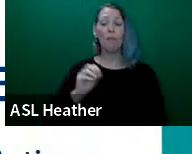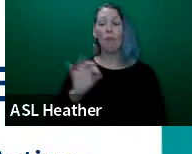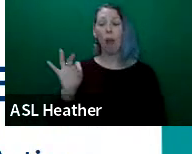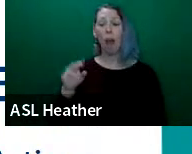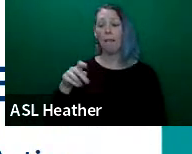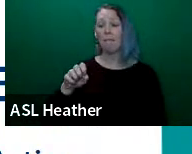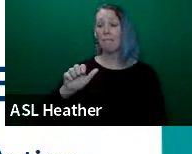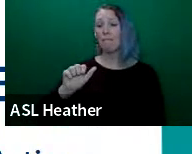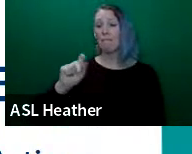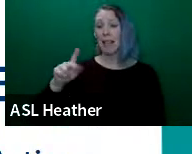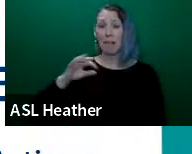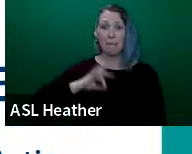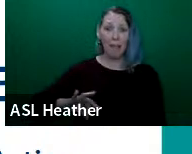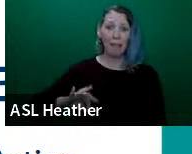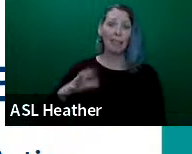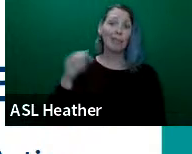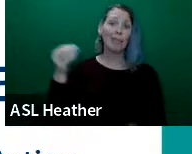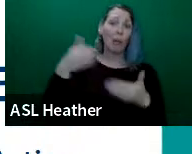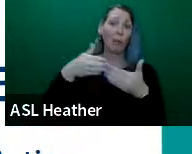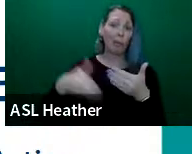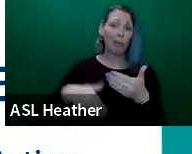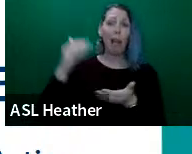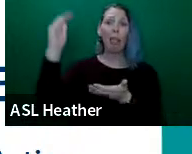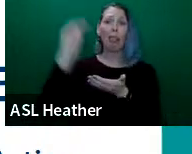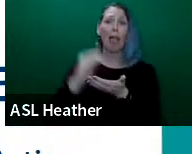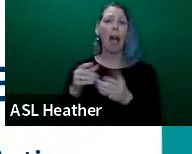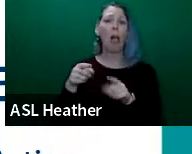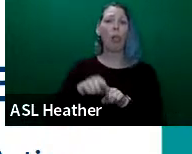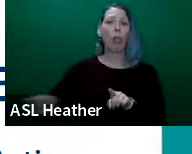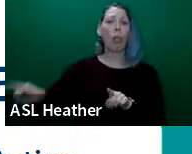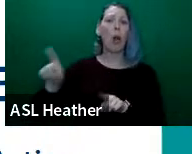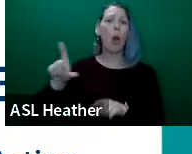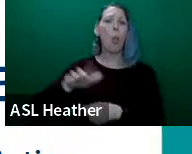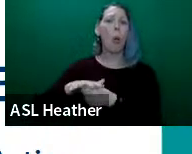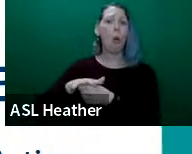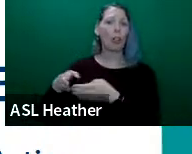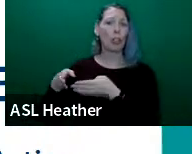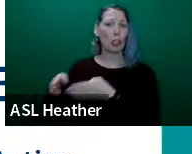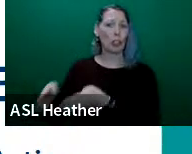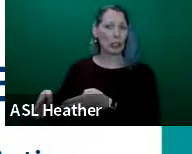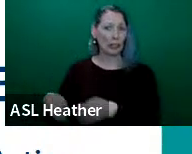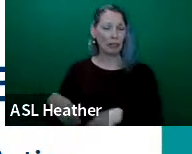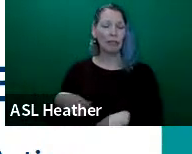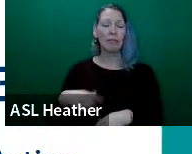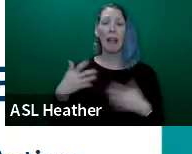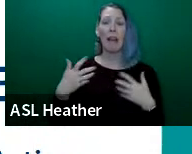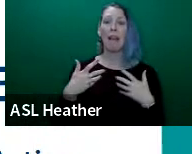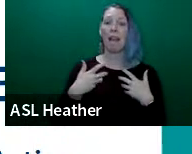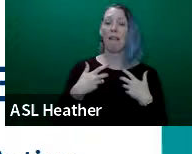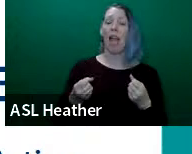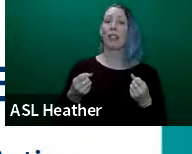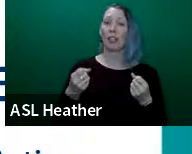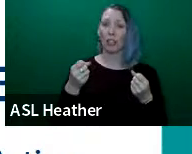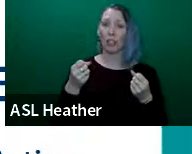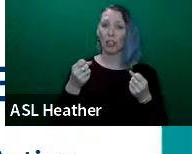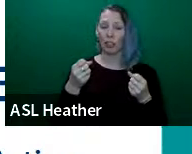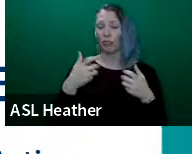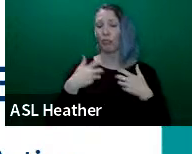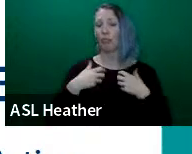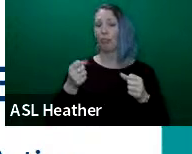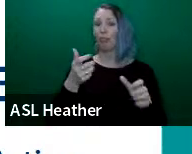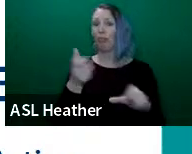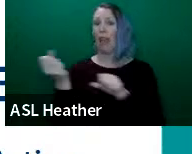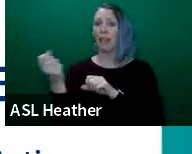including weekends. There's less diversion to local streets. You get faster congestion recovery from crashes and incidents. There's